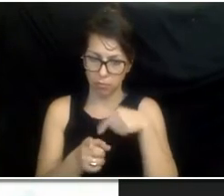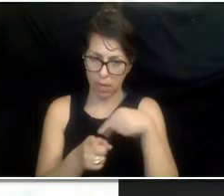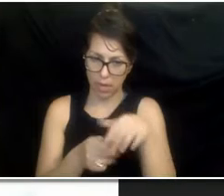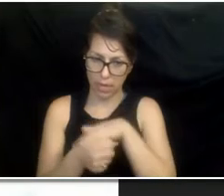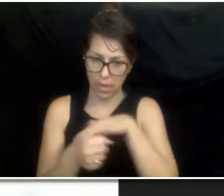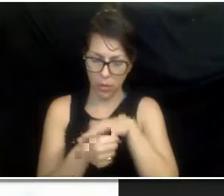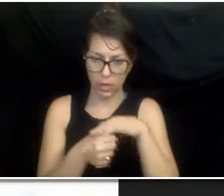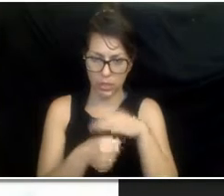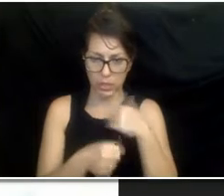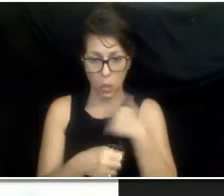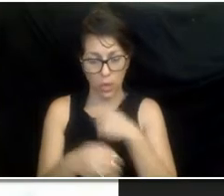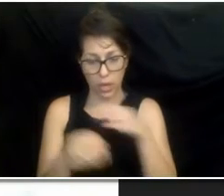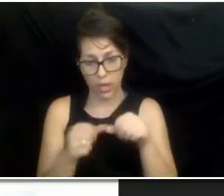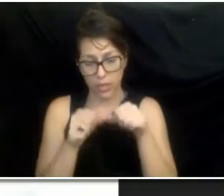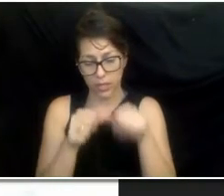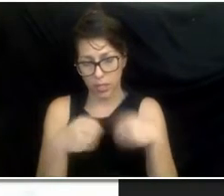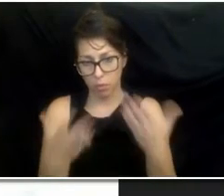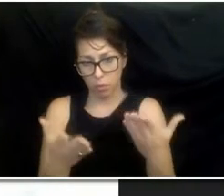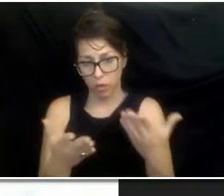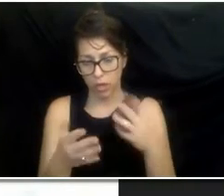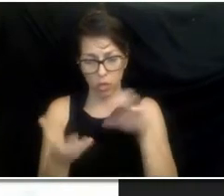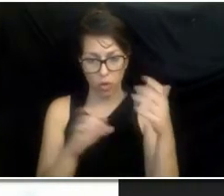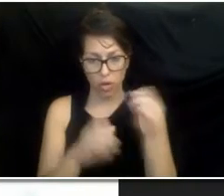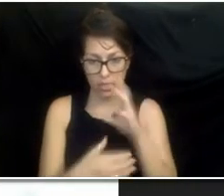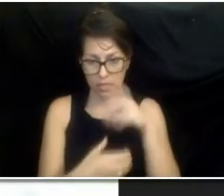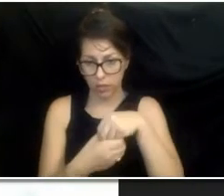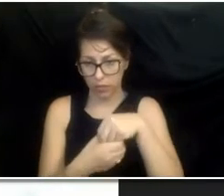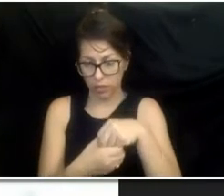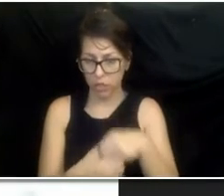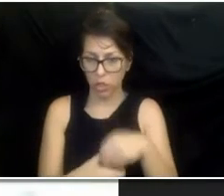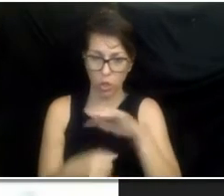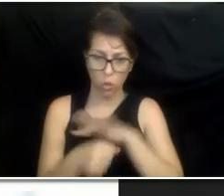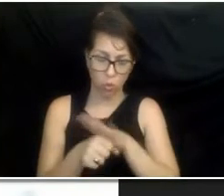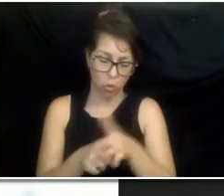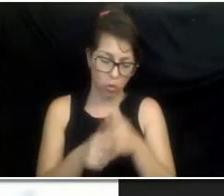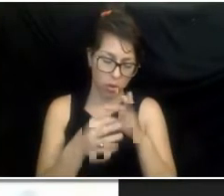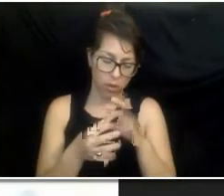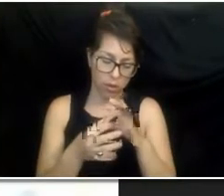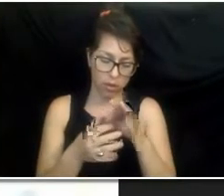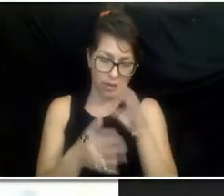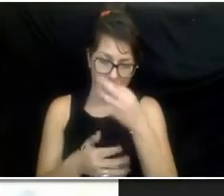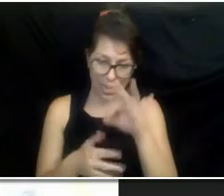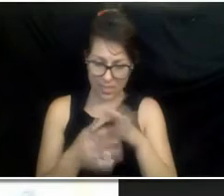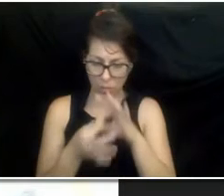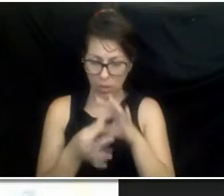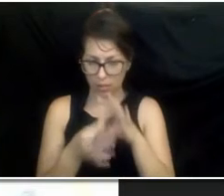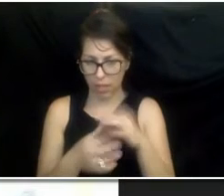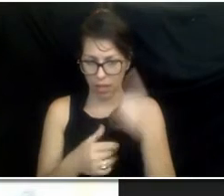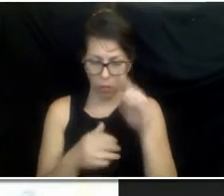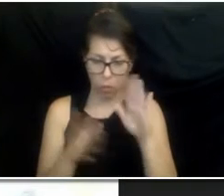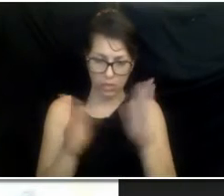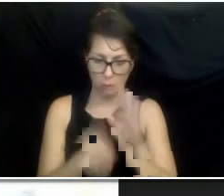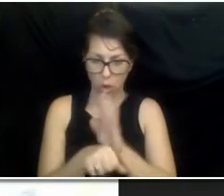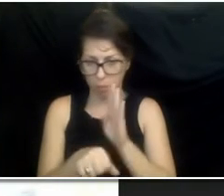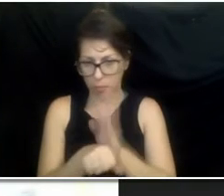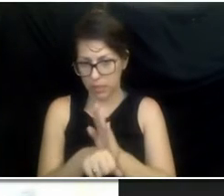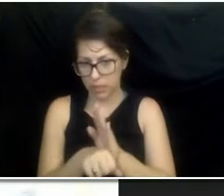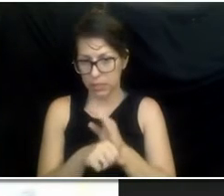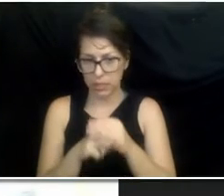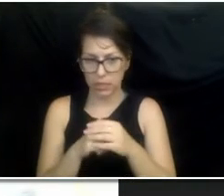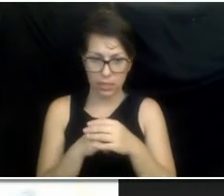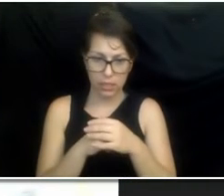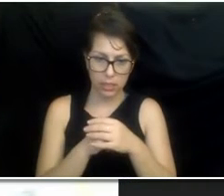more through both in person and virtual appointments I just want to point out that what we're because of the population that we're